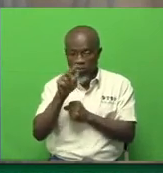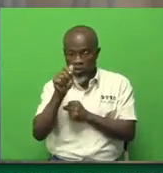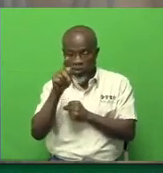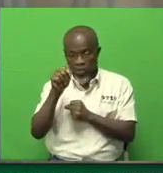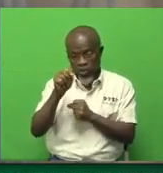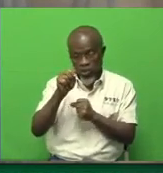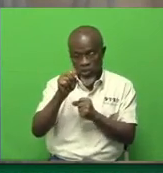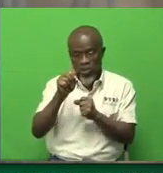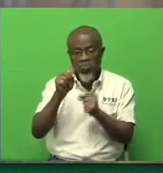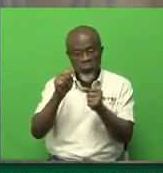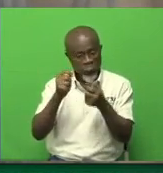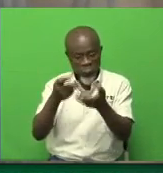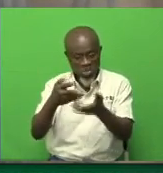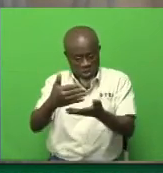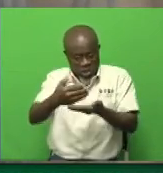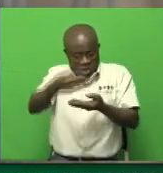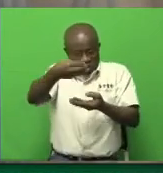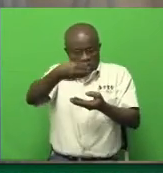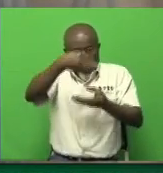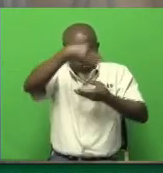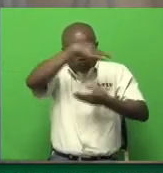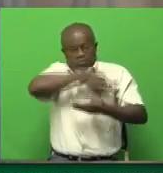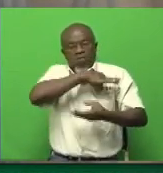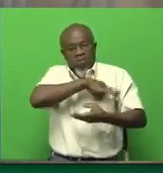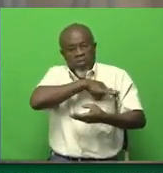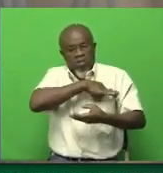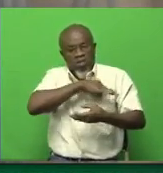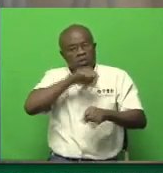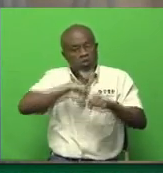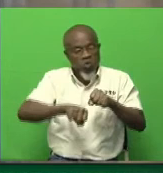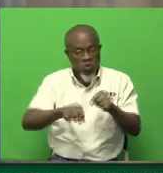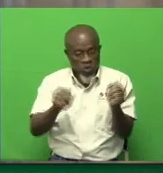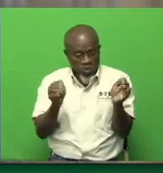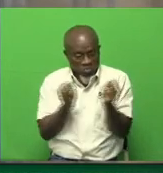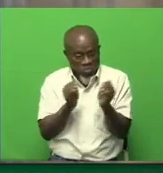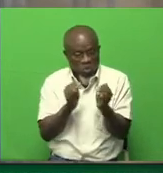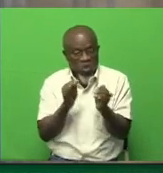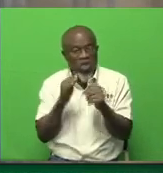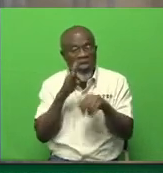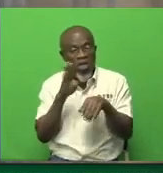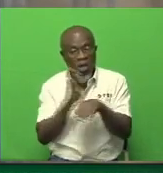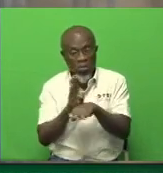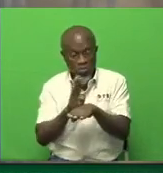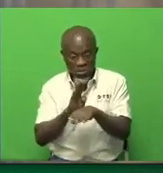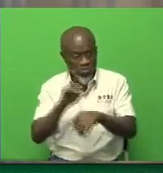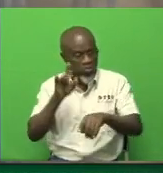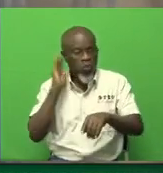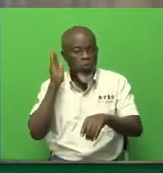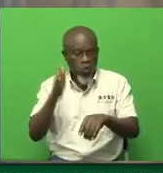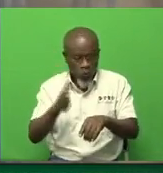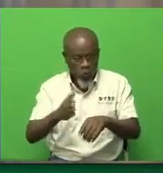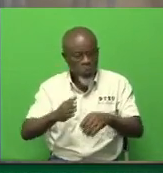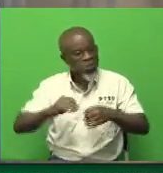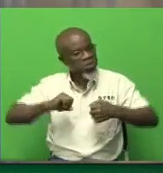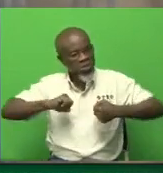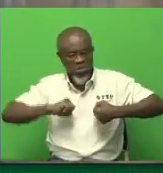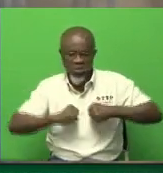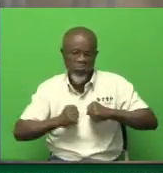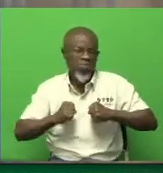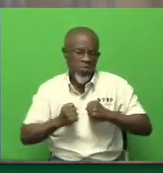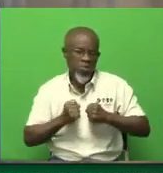magvat so again the smaller companies are going to suffer they will not even know it's pay that on things they cannot claim back that